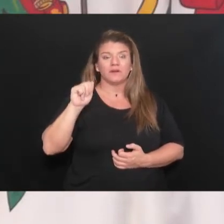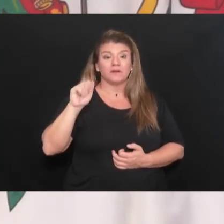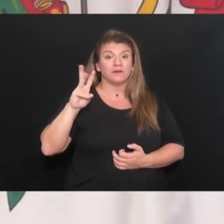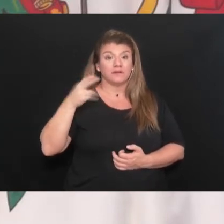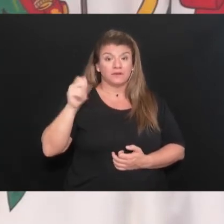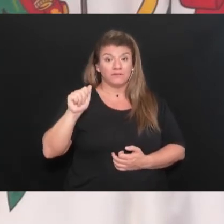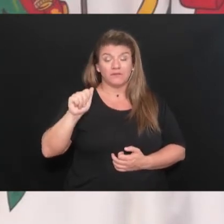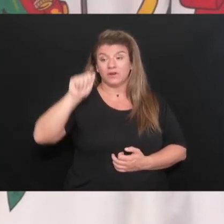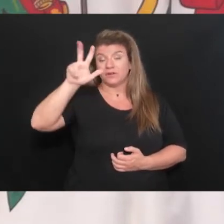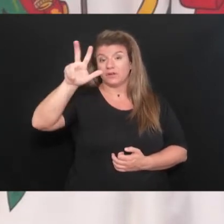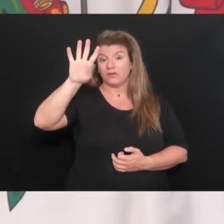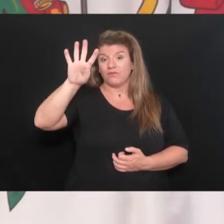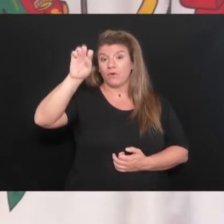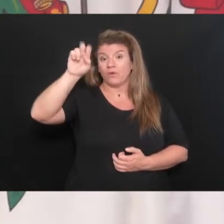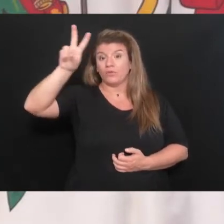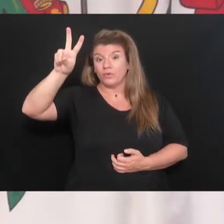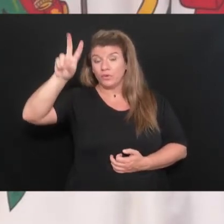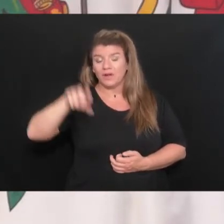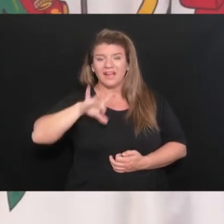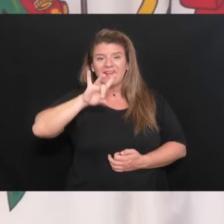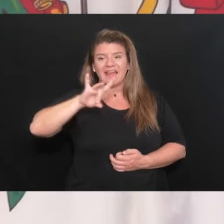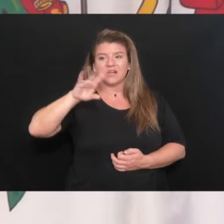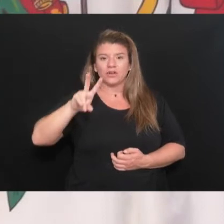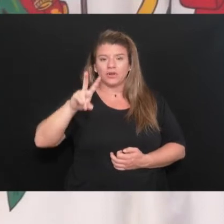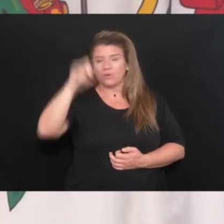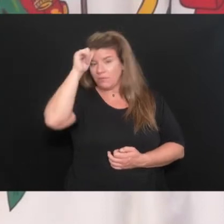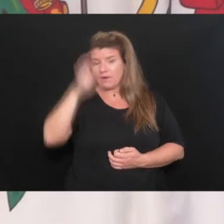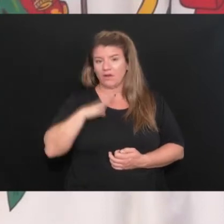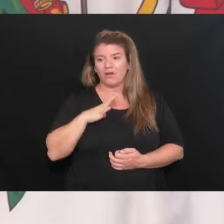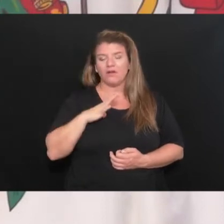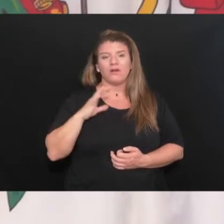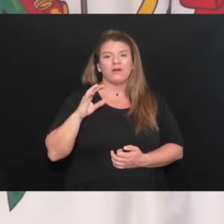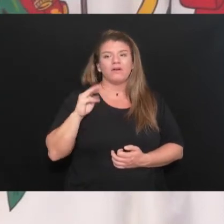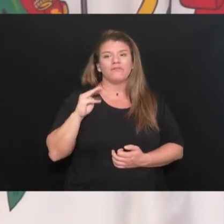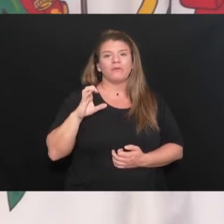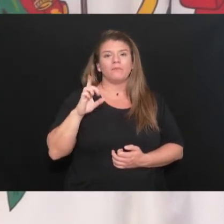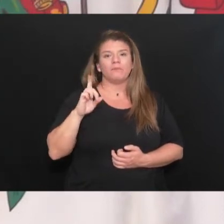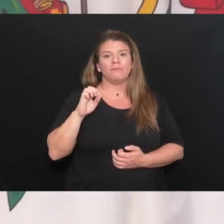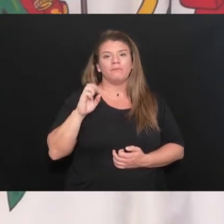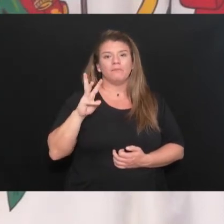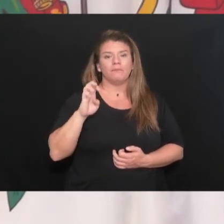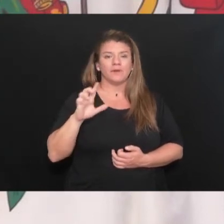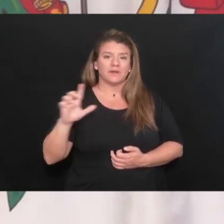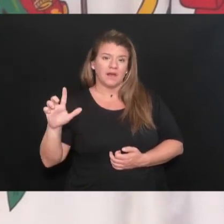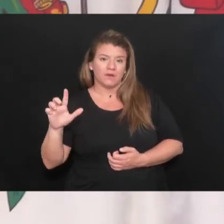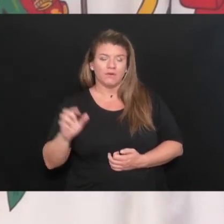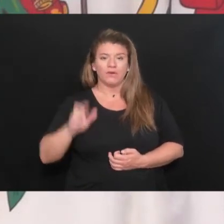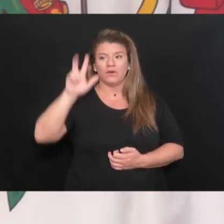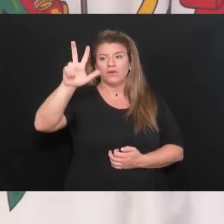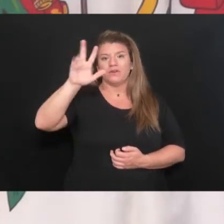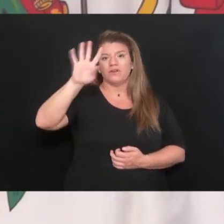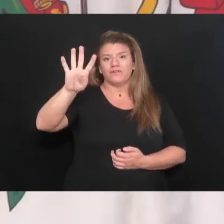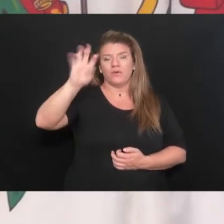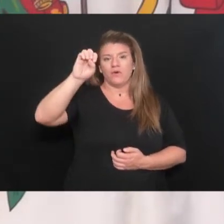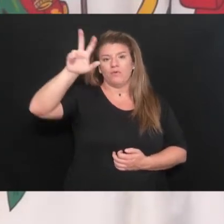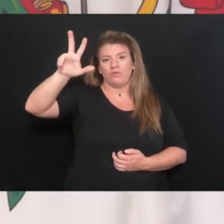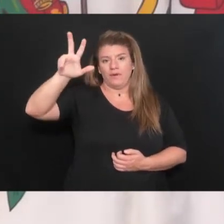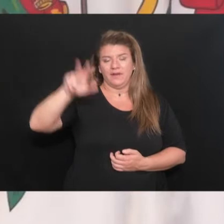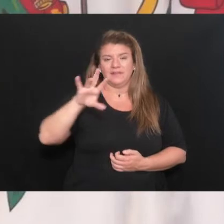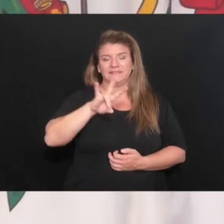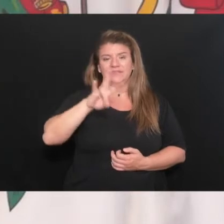The 3,402nd death is an 82-year-old male from McDowell County. The 3,403rd death